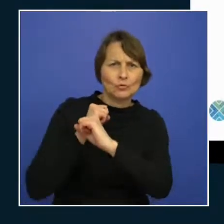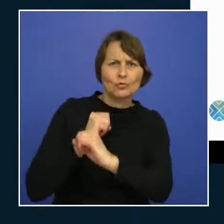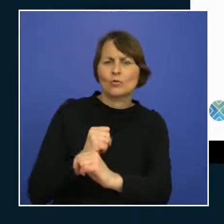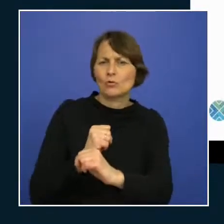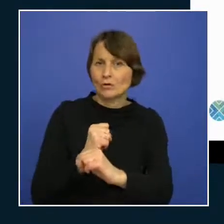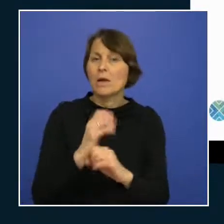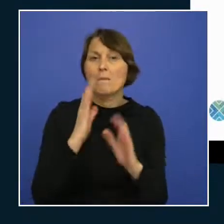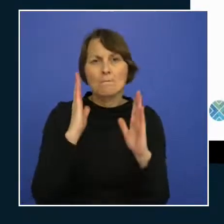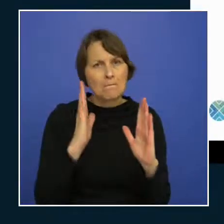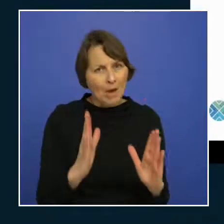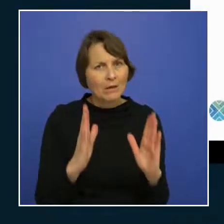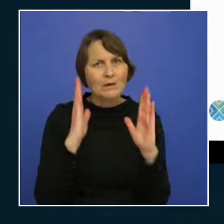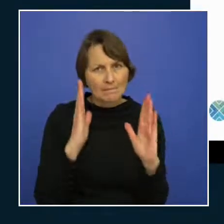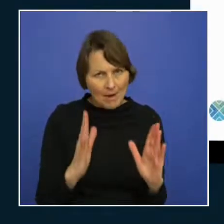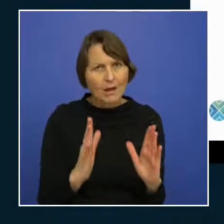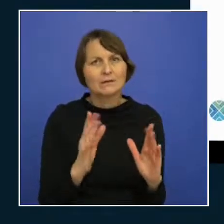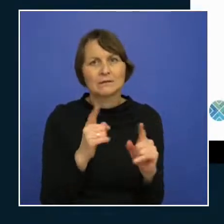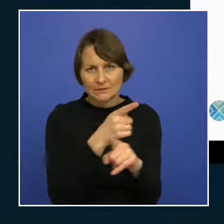be implementing.